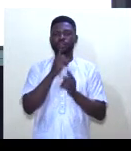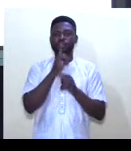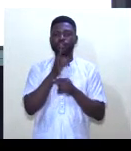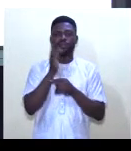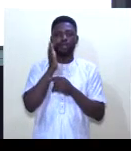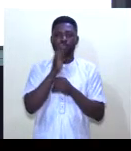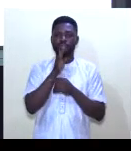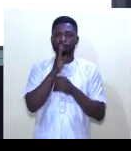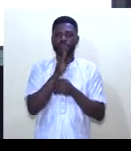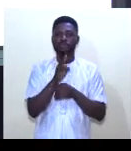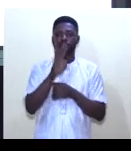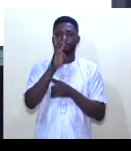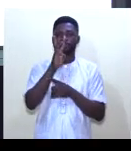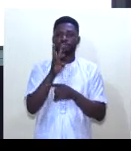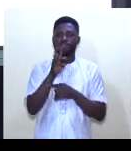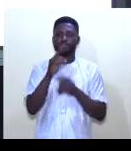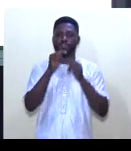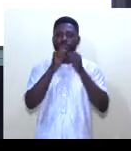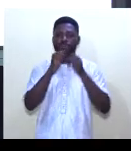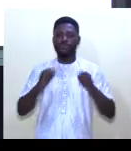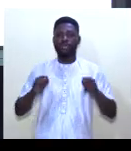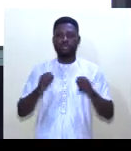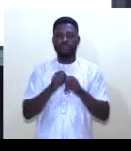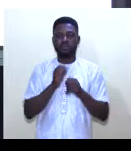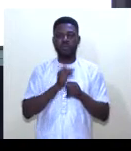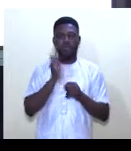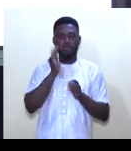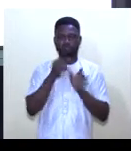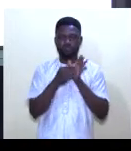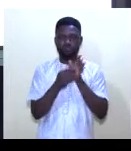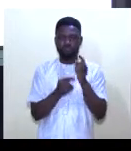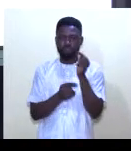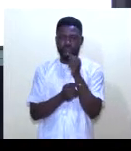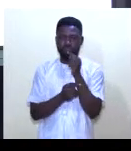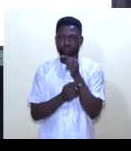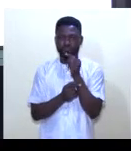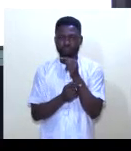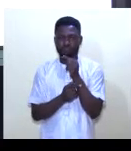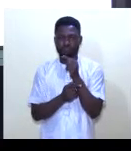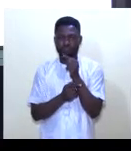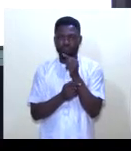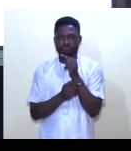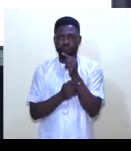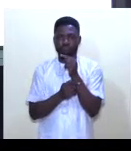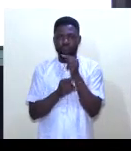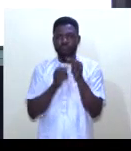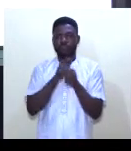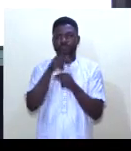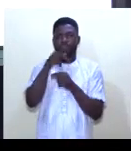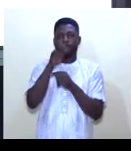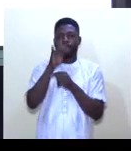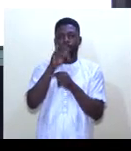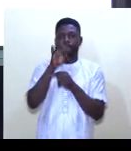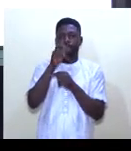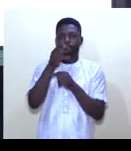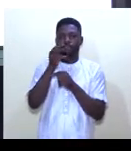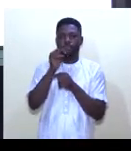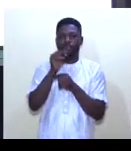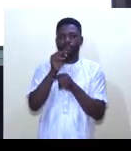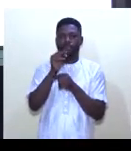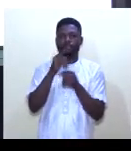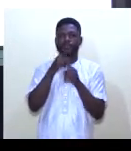Well, the correct answer to this will be 6 triangles, and I will show you why that is. Remember that we said that a